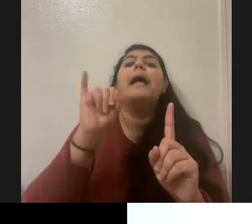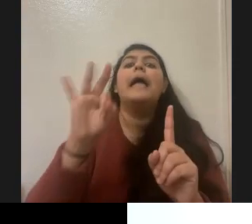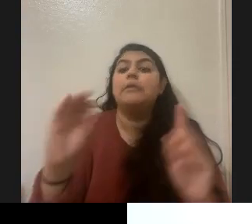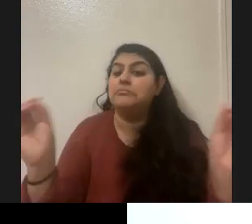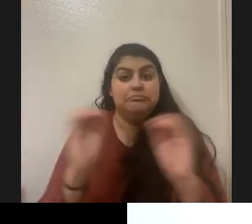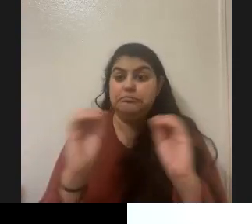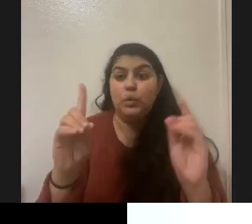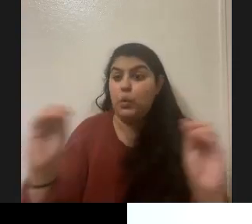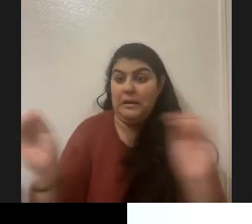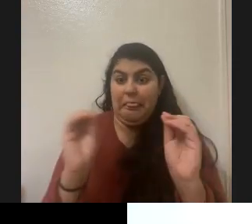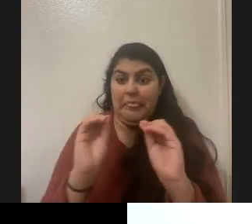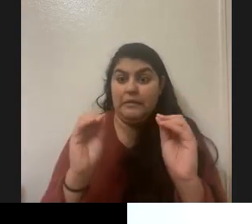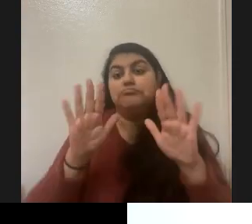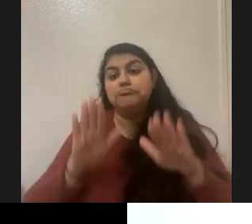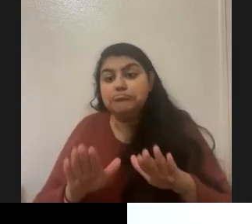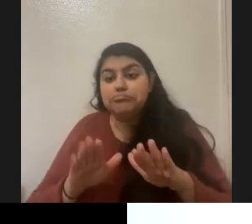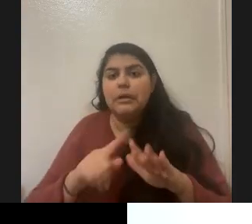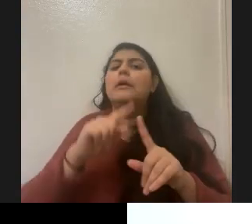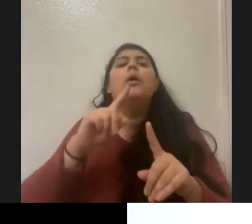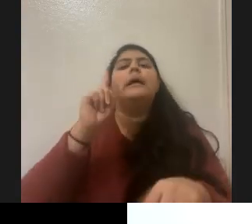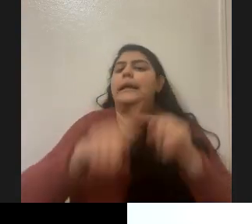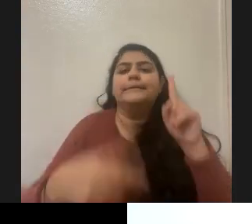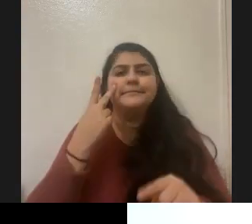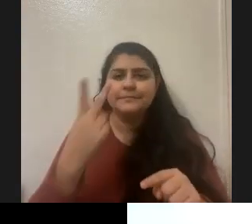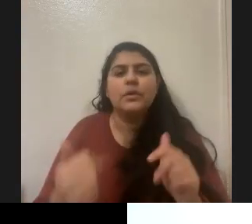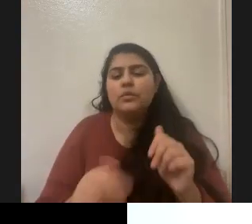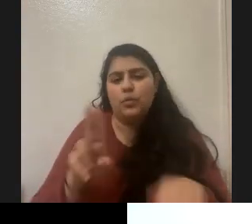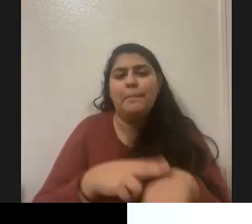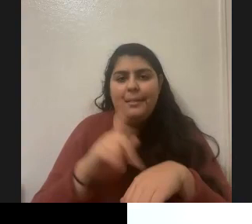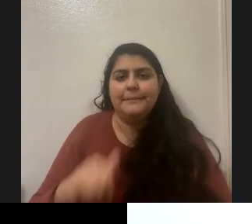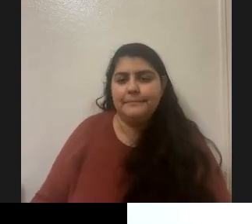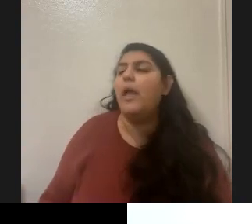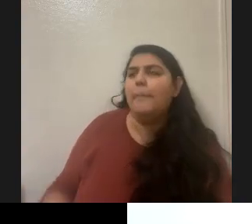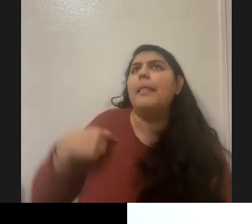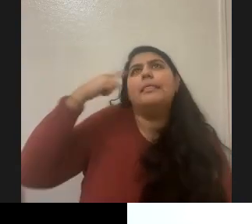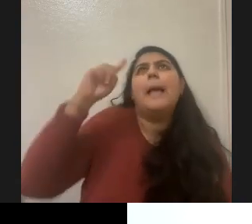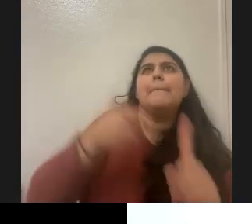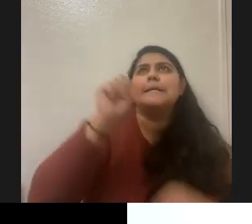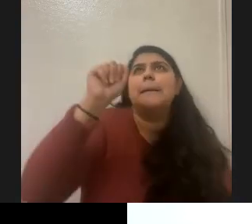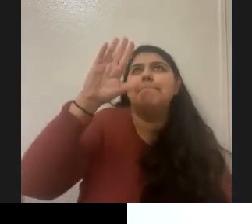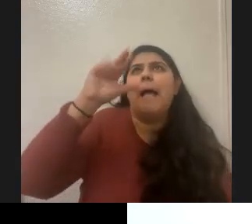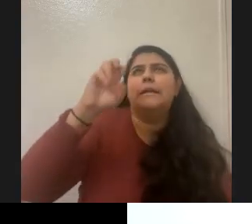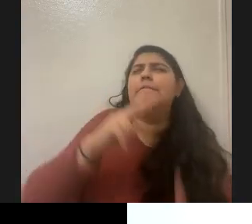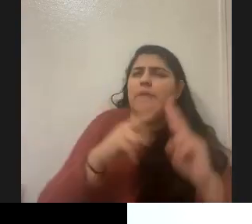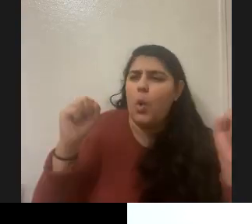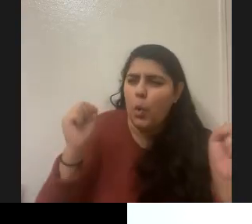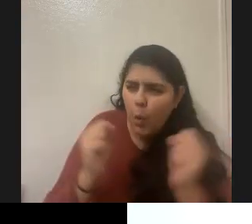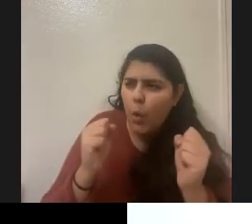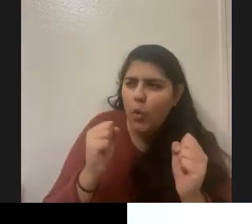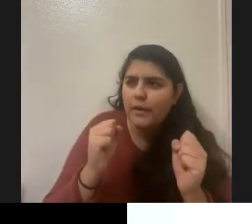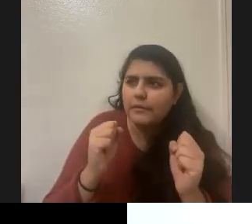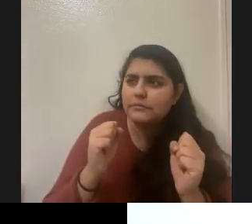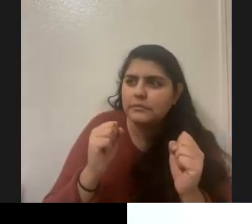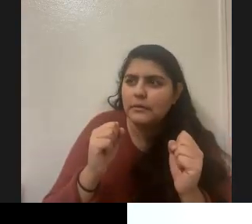usually invisible. Pretty cool. How in so I always think of space as being very cold. How are